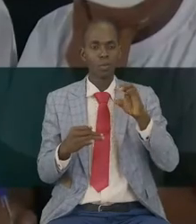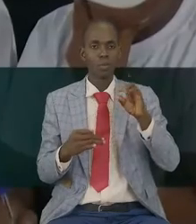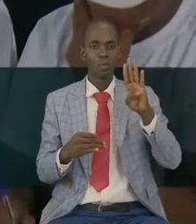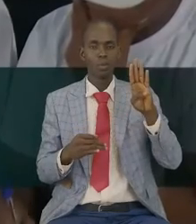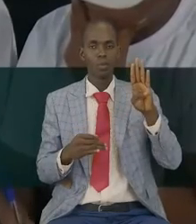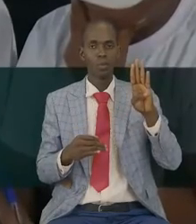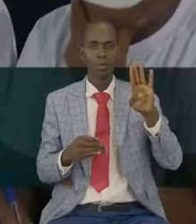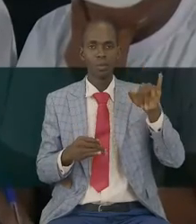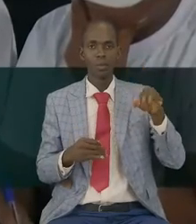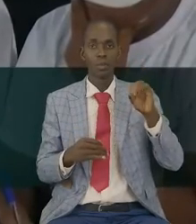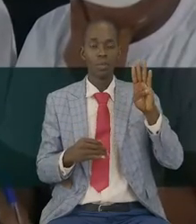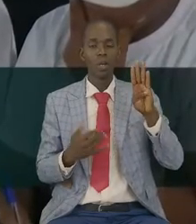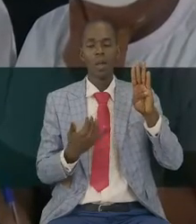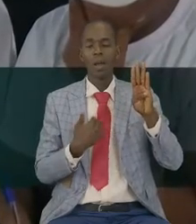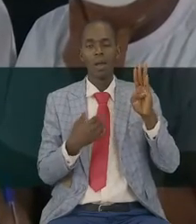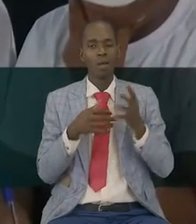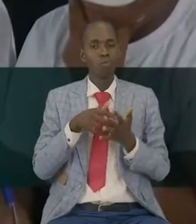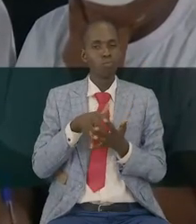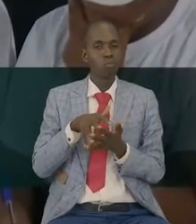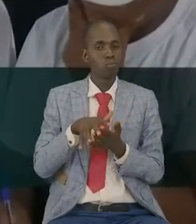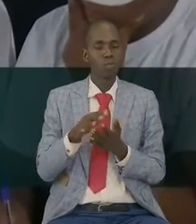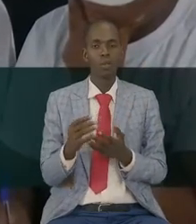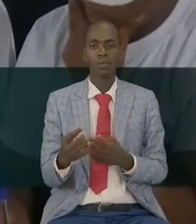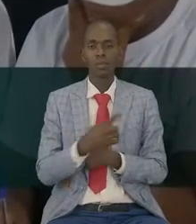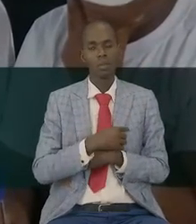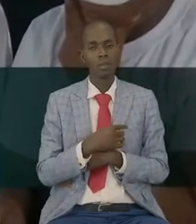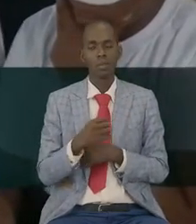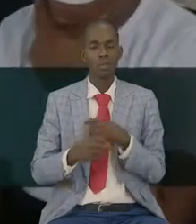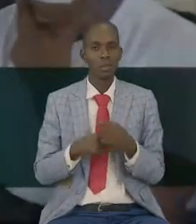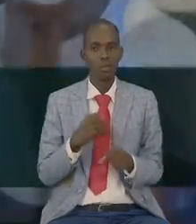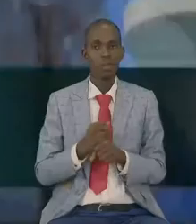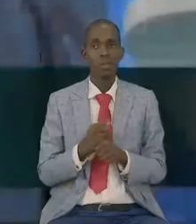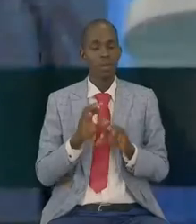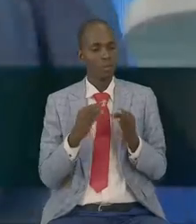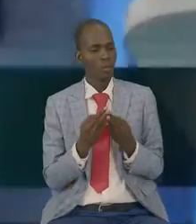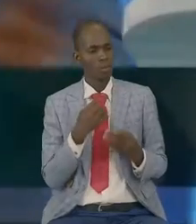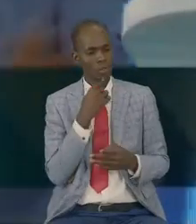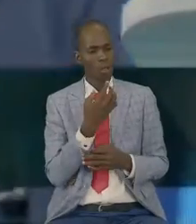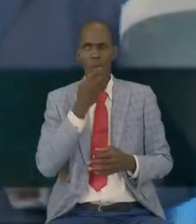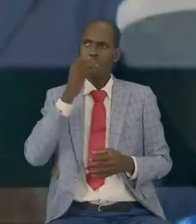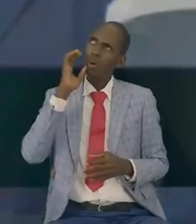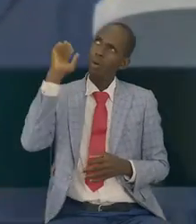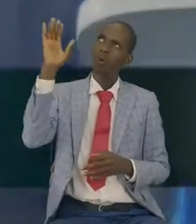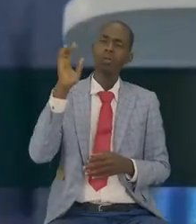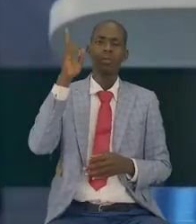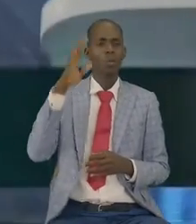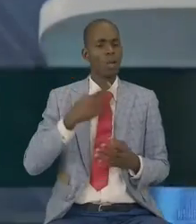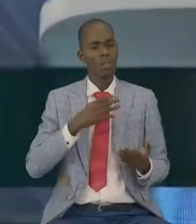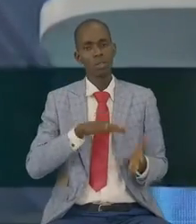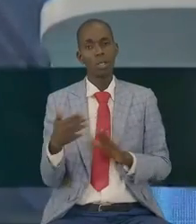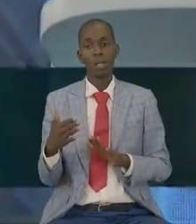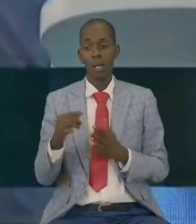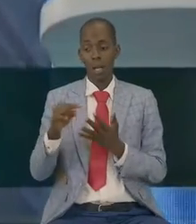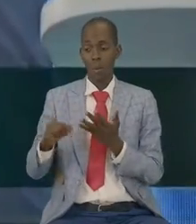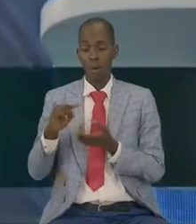it all rough in the family, cursed God and died. Among his friends, you must be